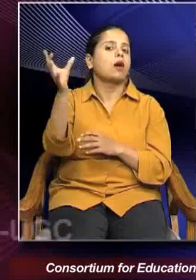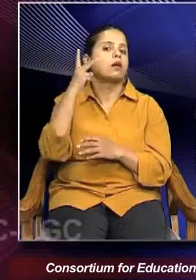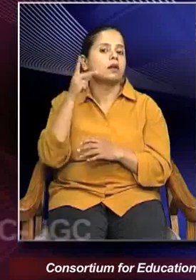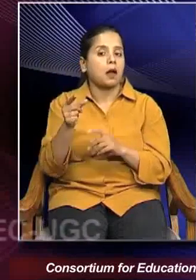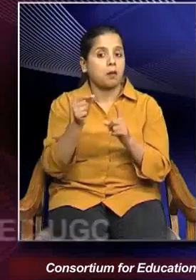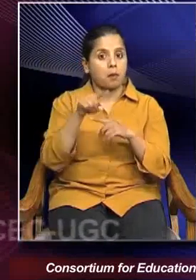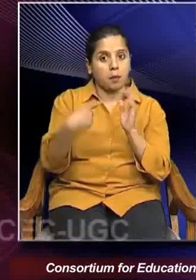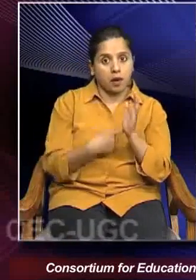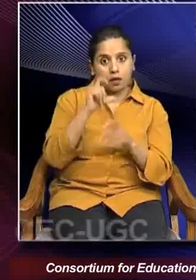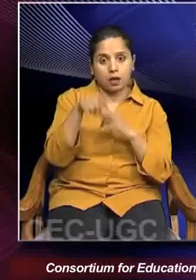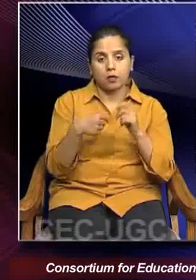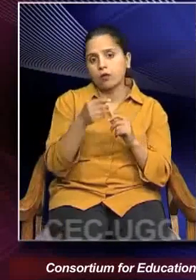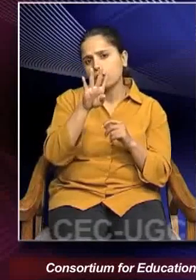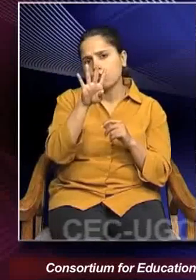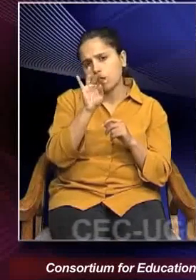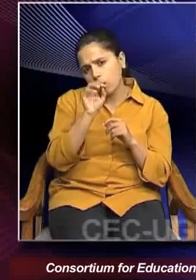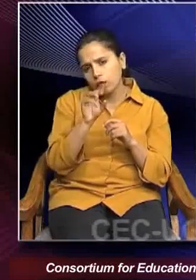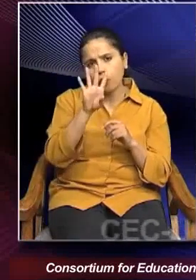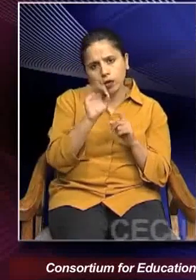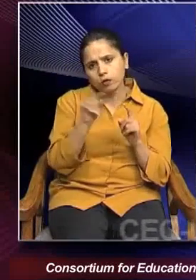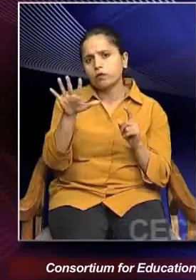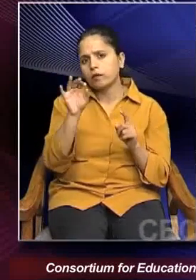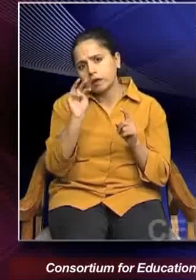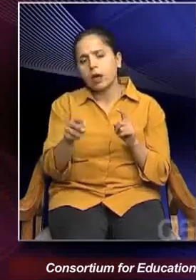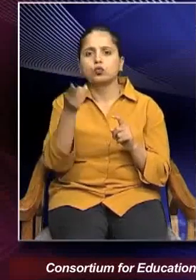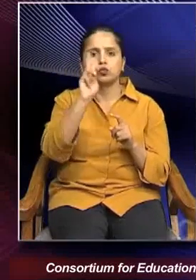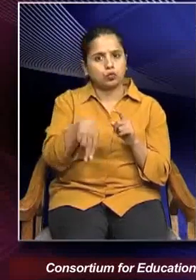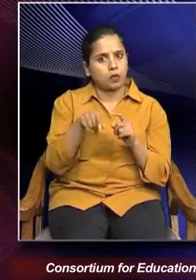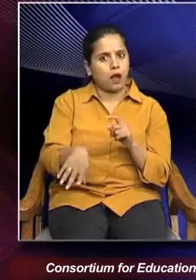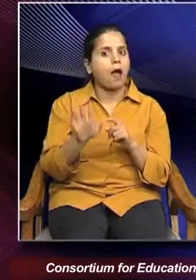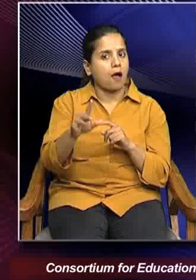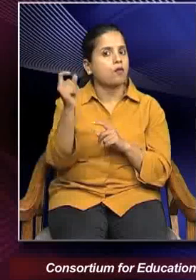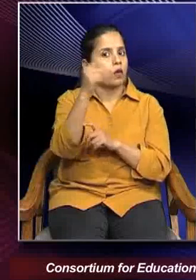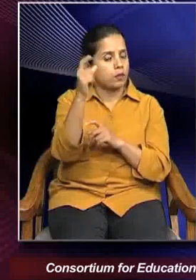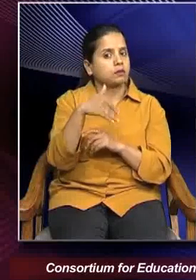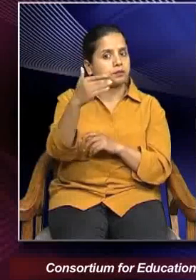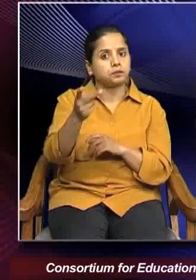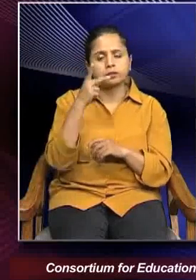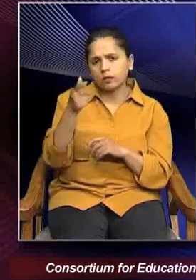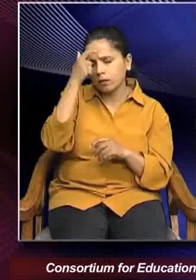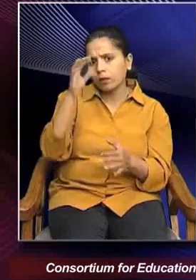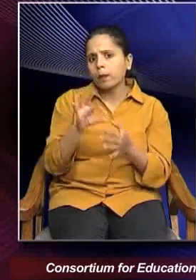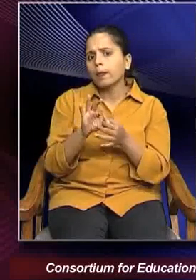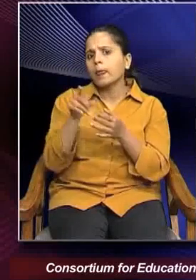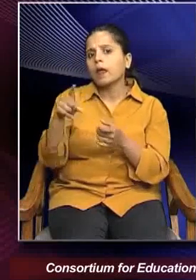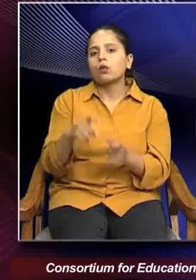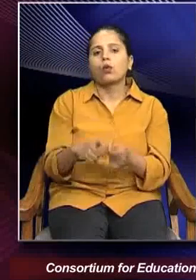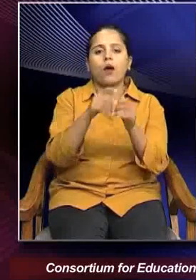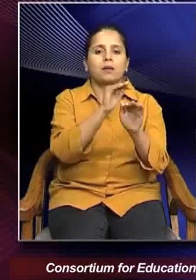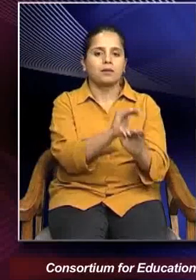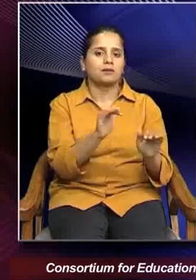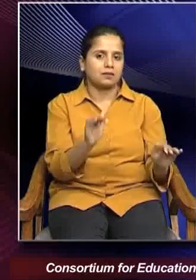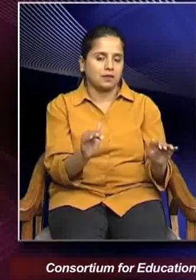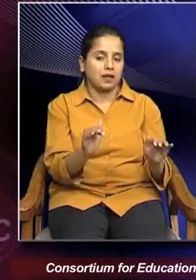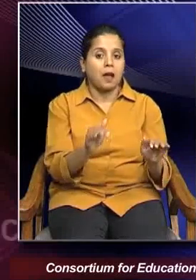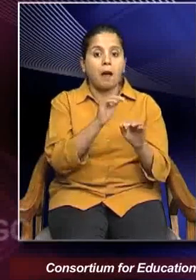is, above 40 to 50,000 US dollar per month, so there, the issue is about quality of children rather than the quantity